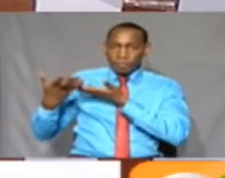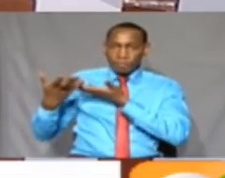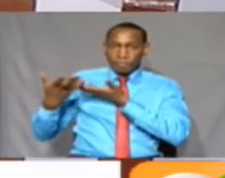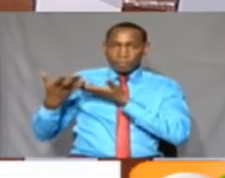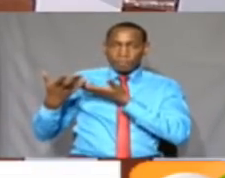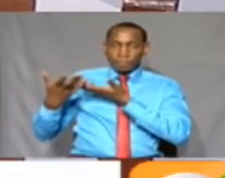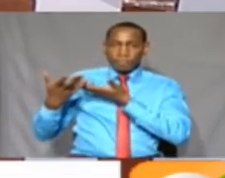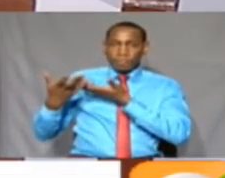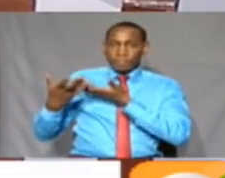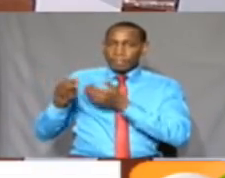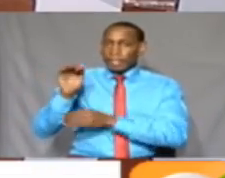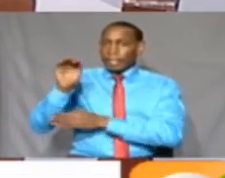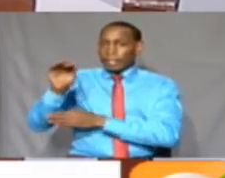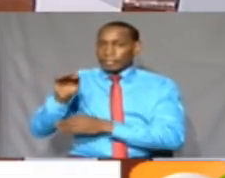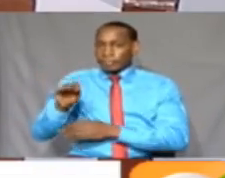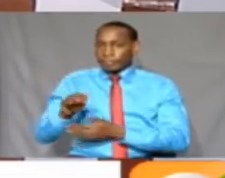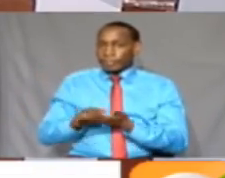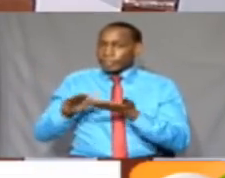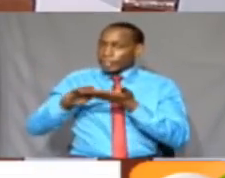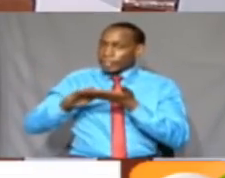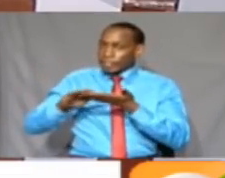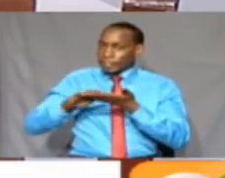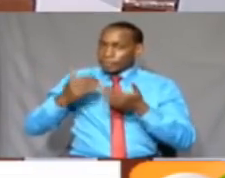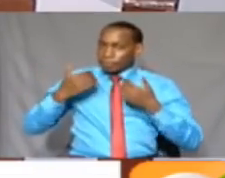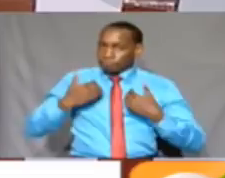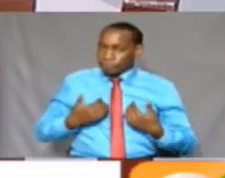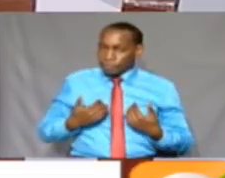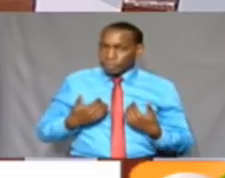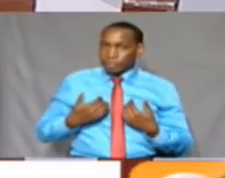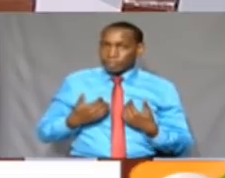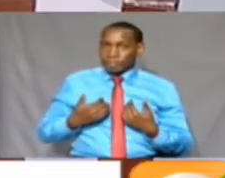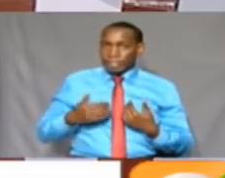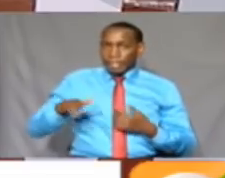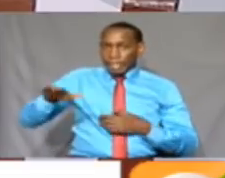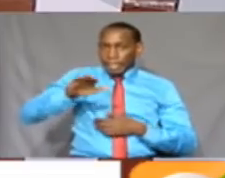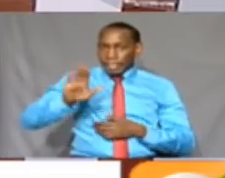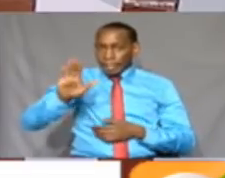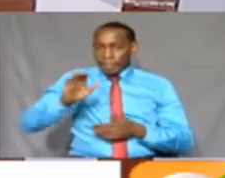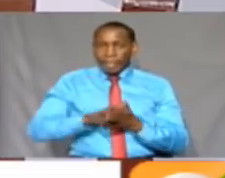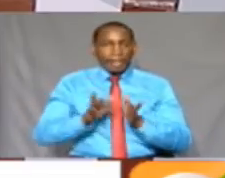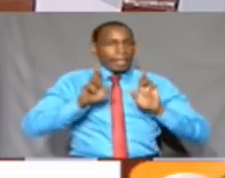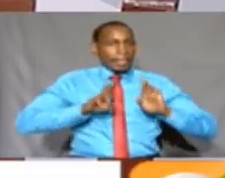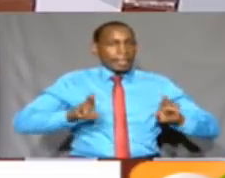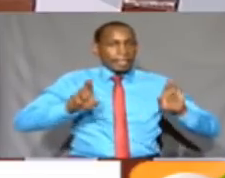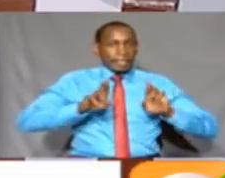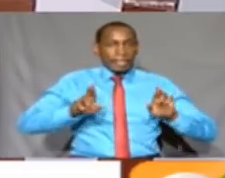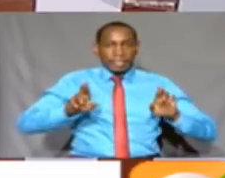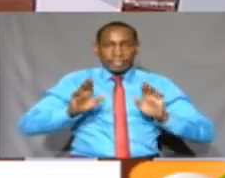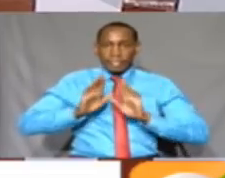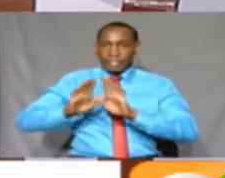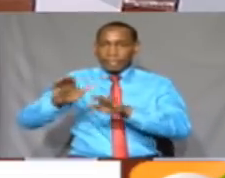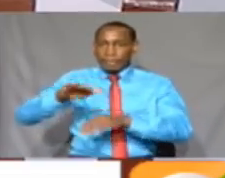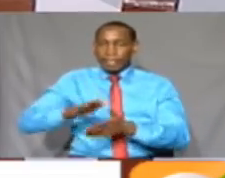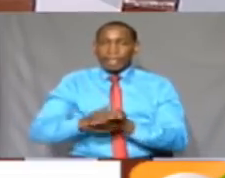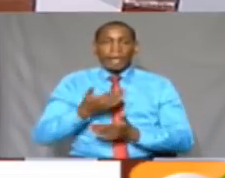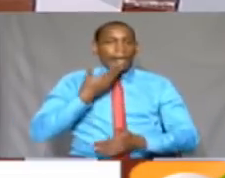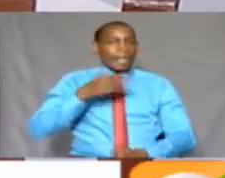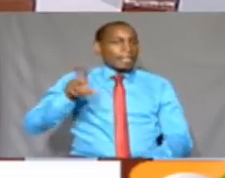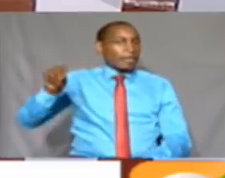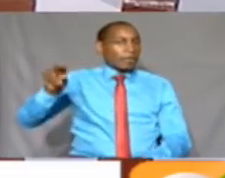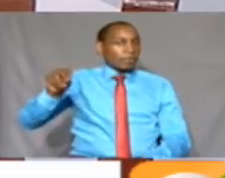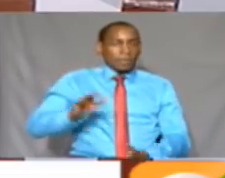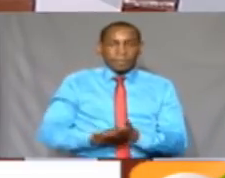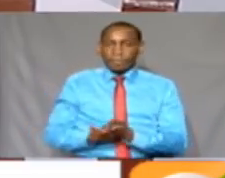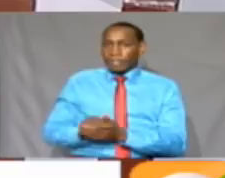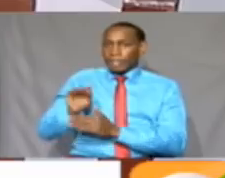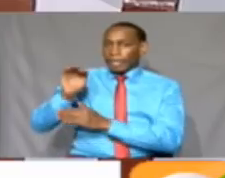her off guard. And I said, excuse me, are your constituents willing to let go of your constituents? No. So I